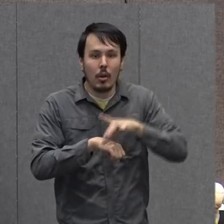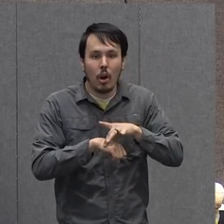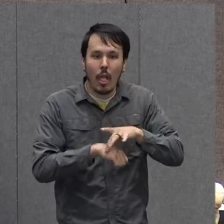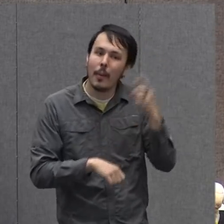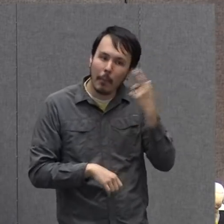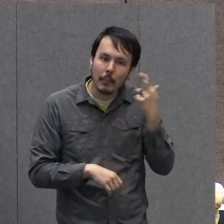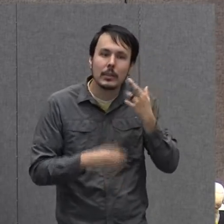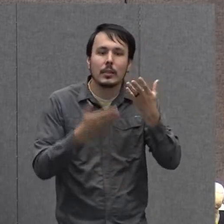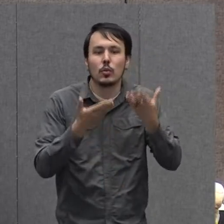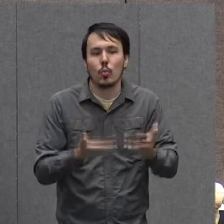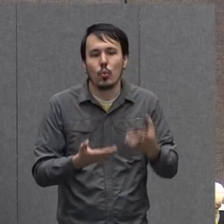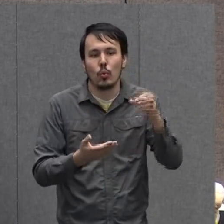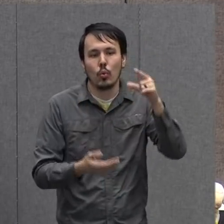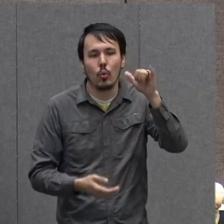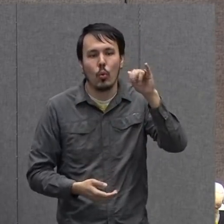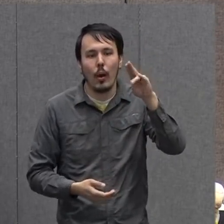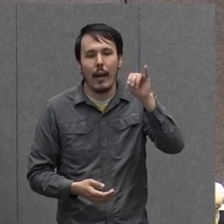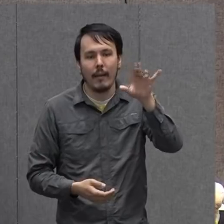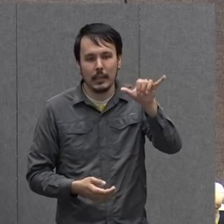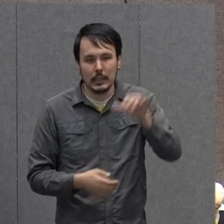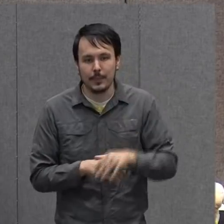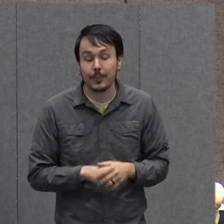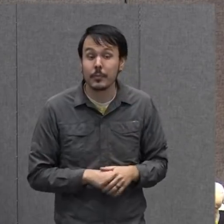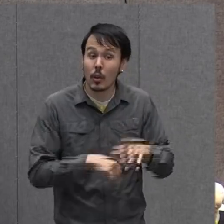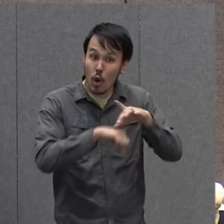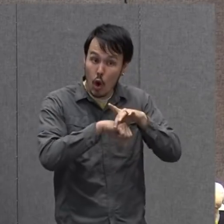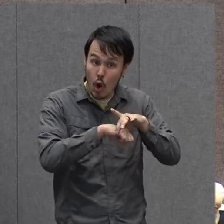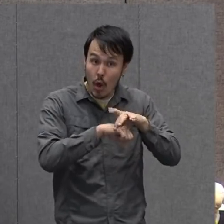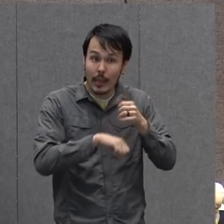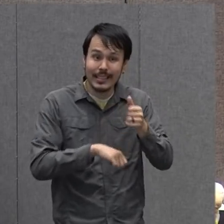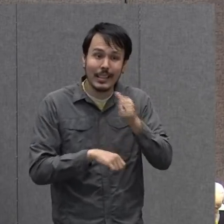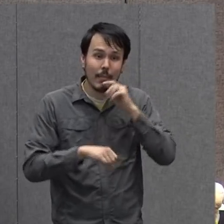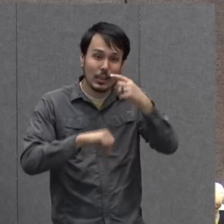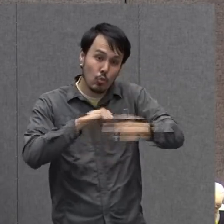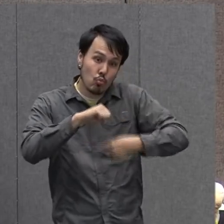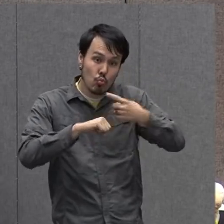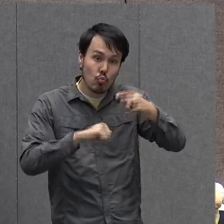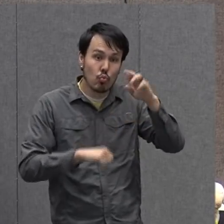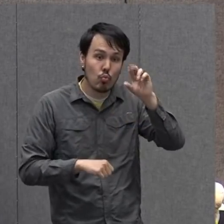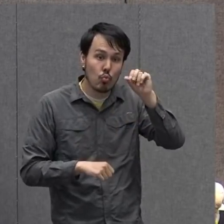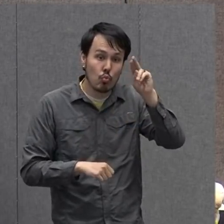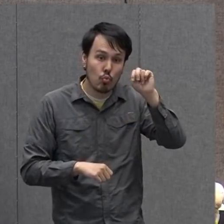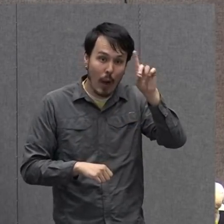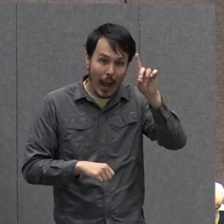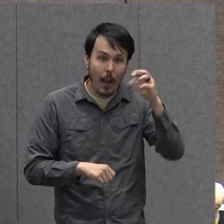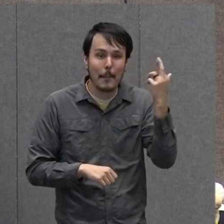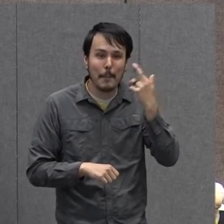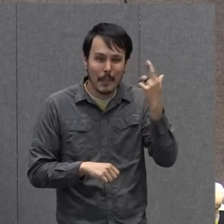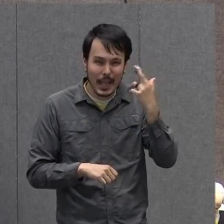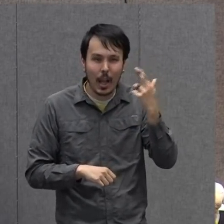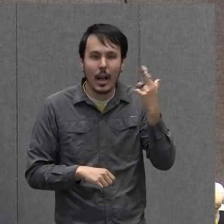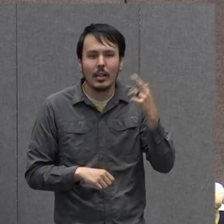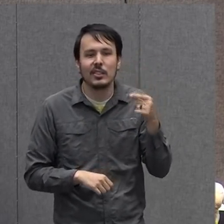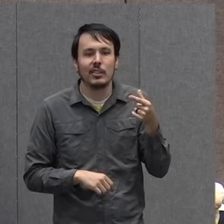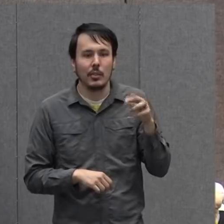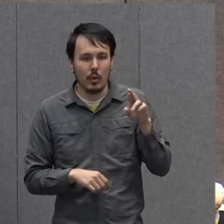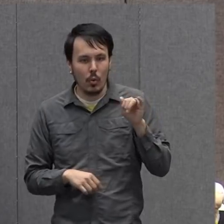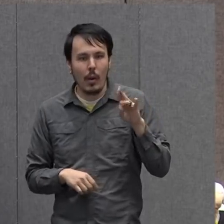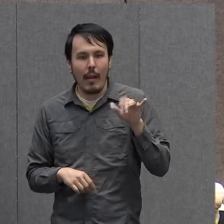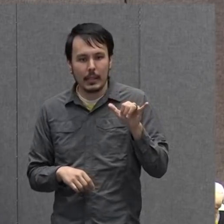gravity changes from Earth to the moon to Mars. So the planets and the stars in space are